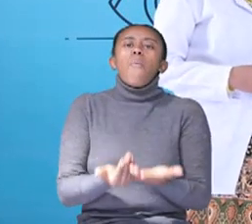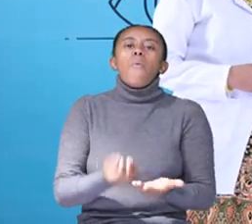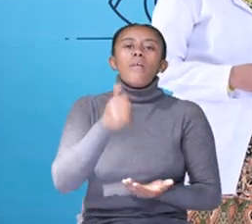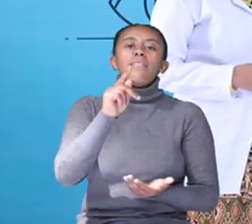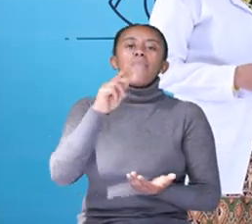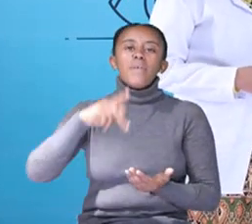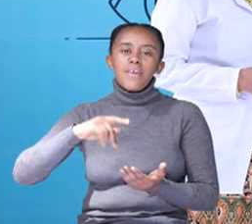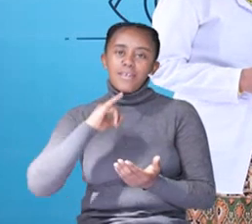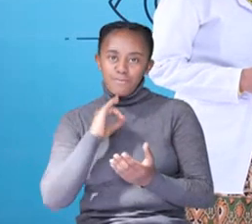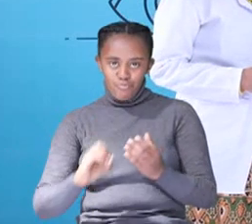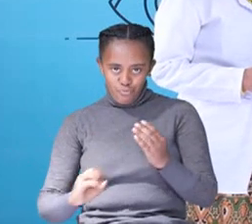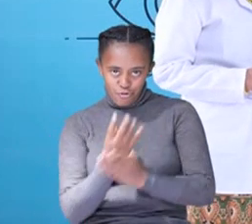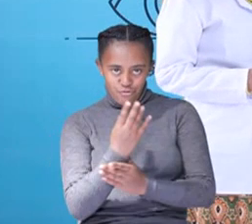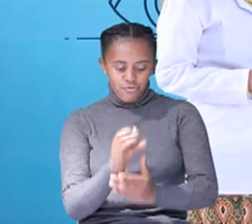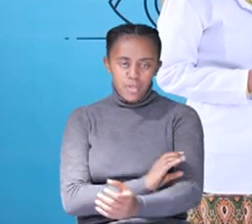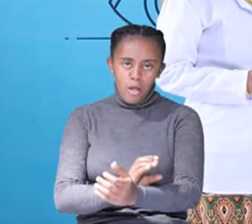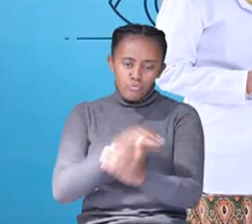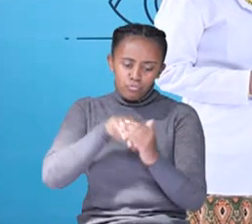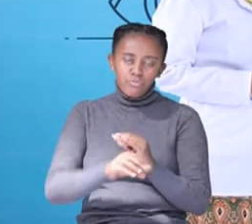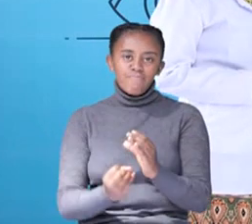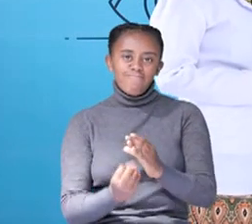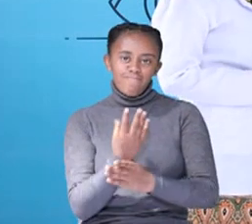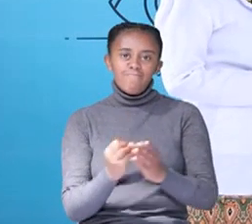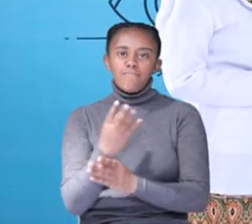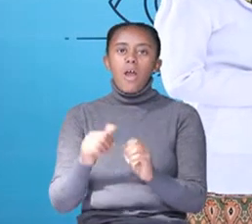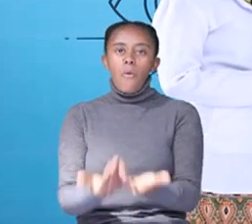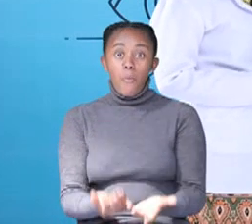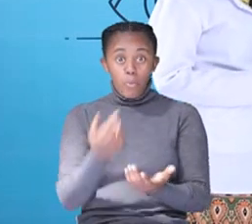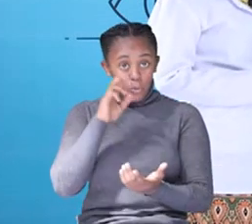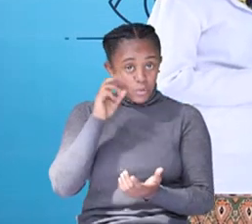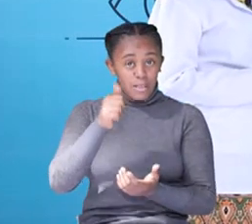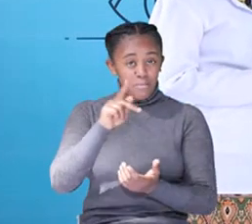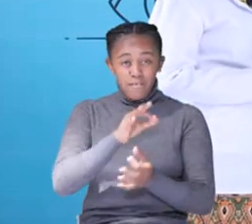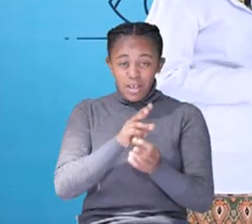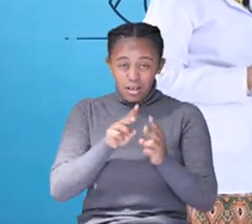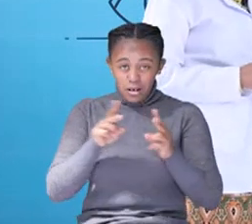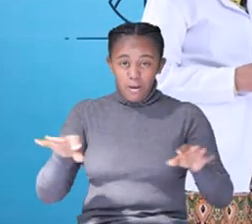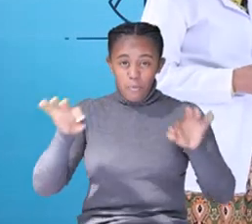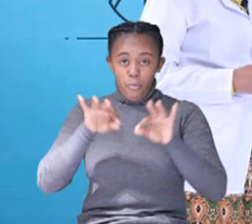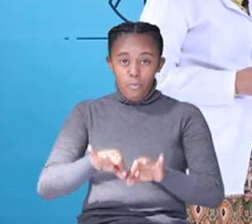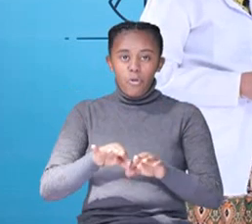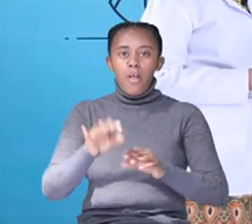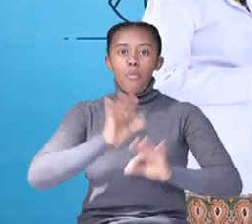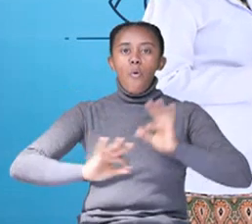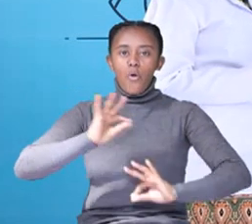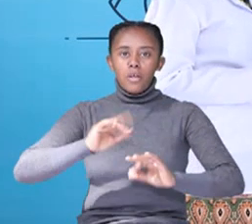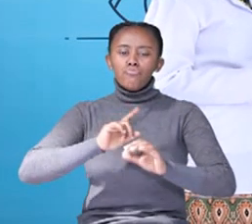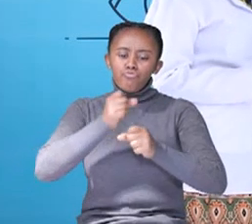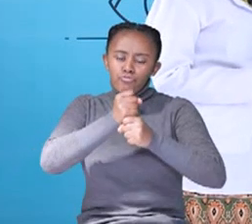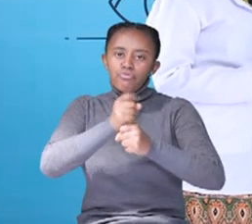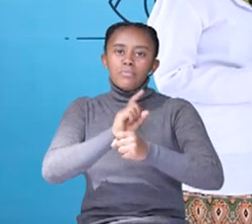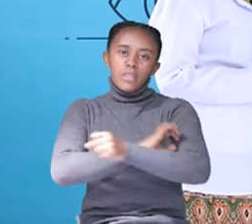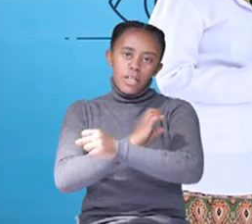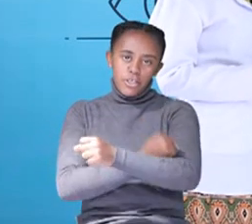is produced in cell, because this ATP is very important molecule, energy carrier molecule. So